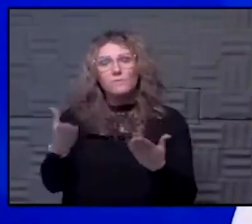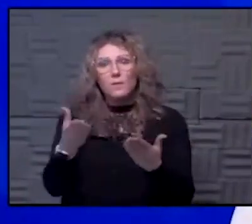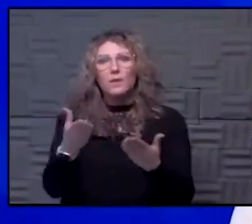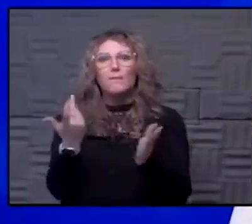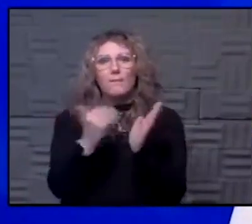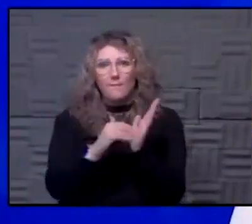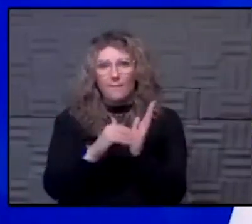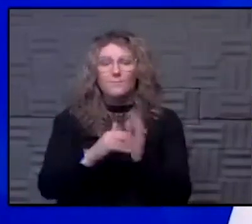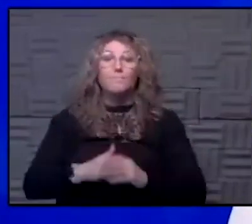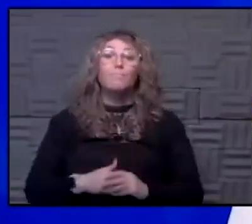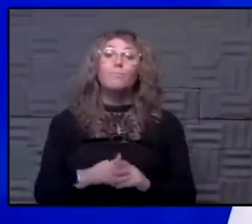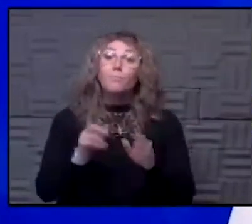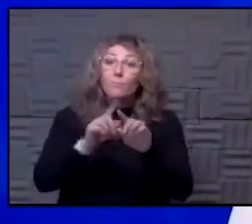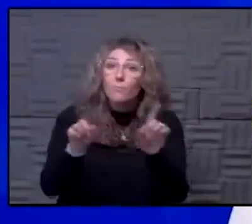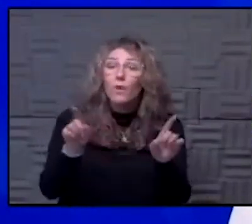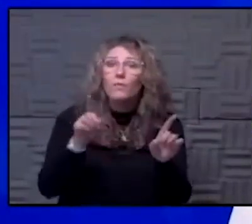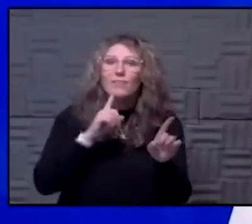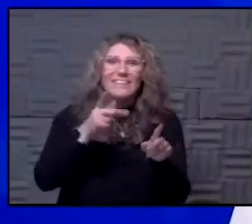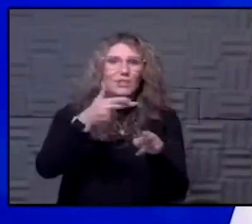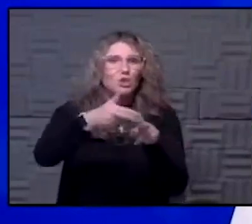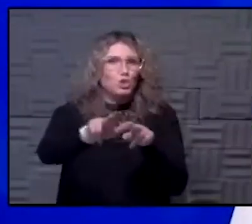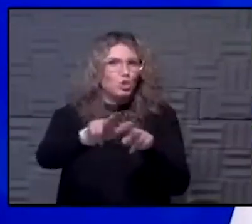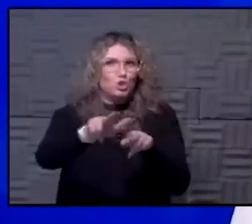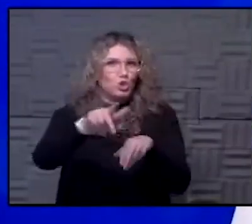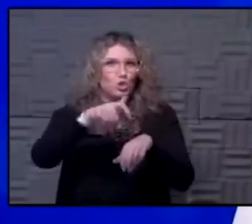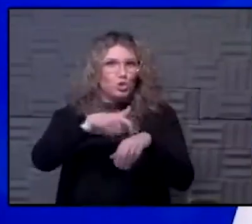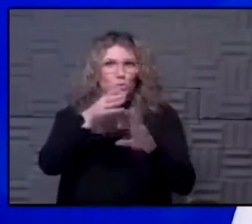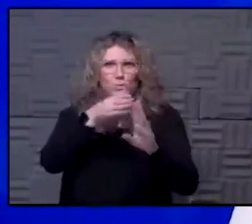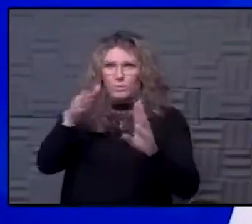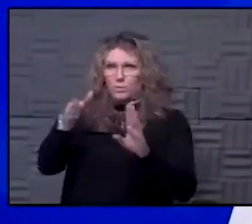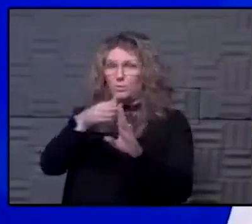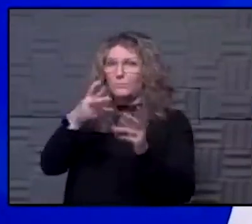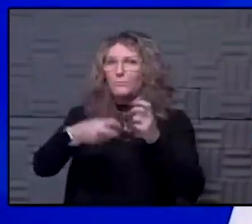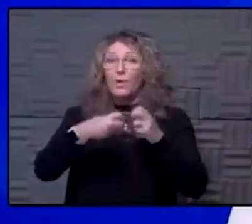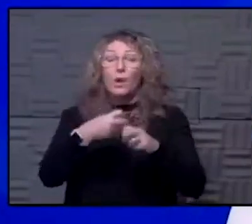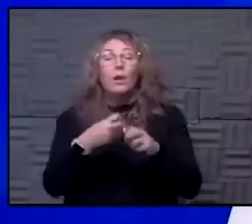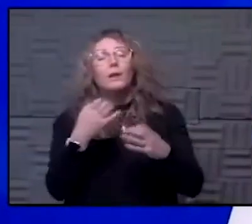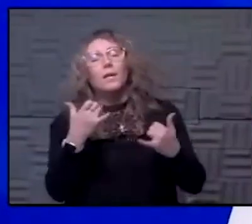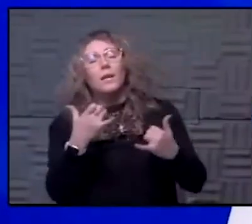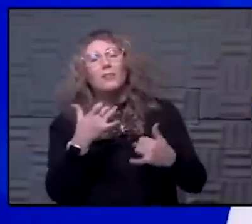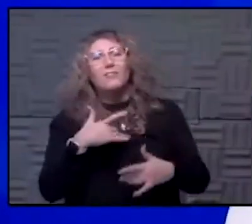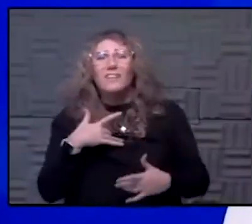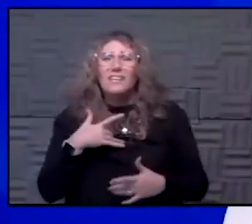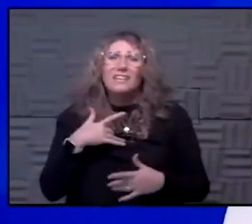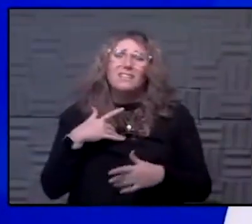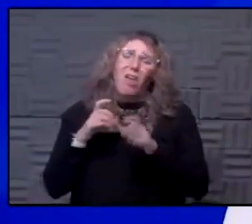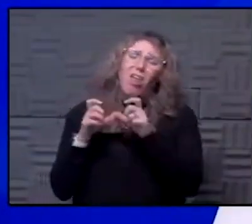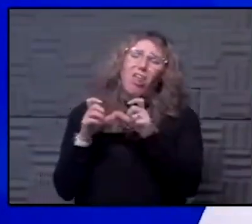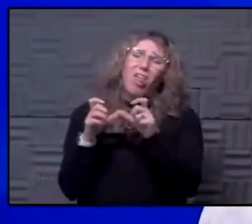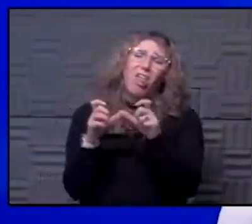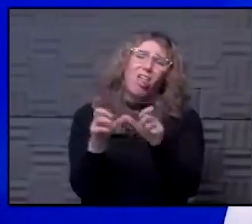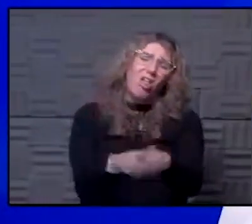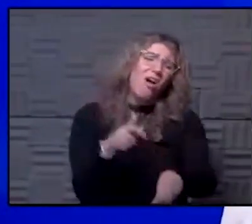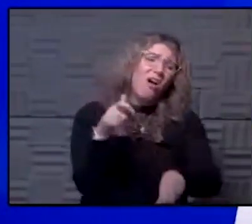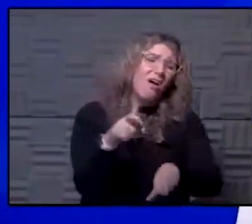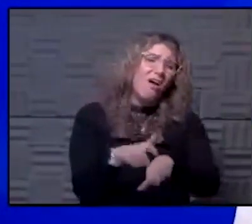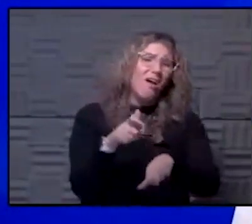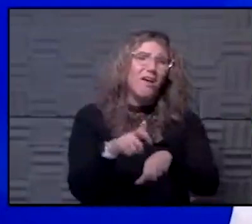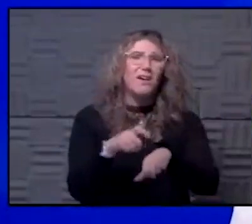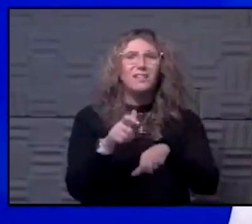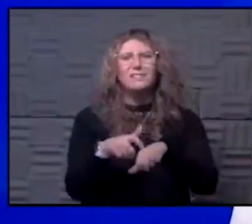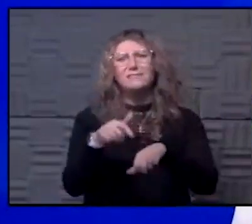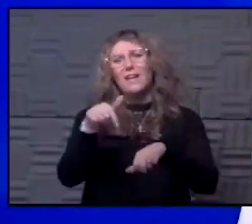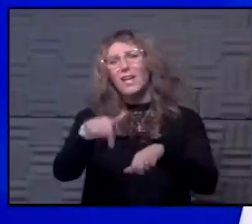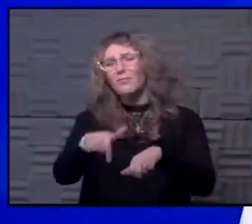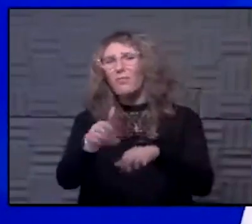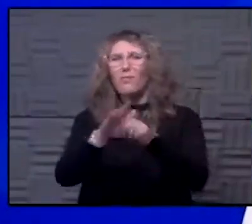supply problem, however, is a short-term problem. Now, it feels long-term because we've been in this pandemic for so long, and we